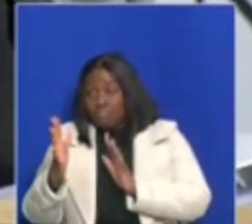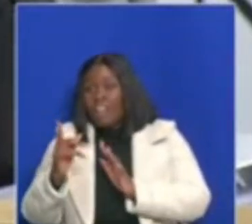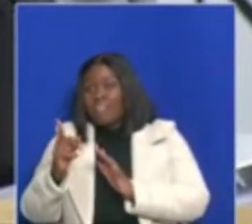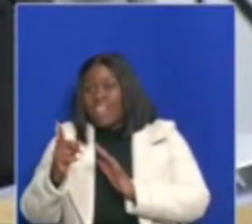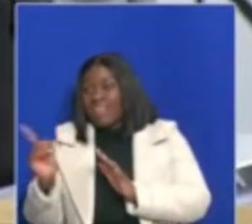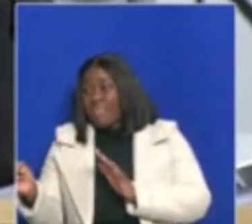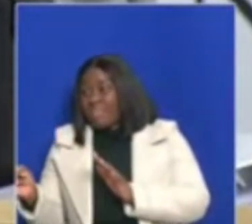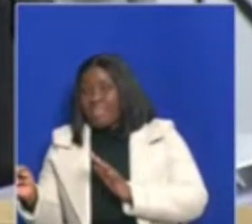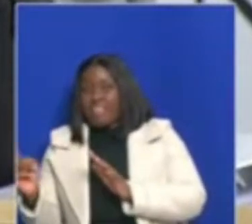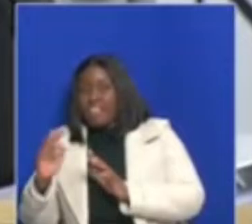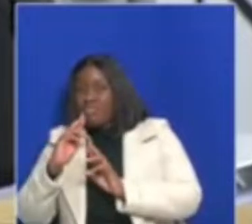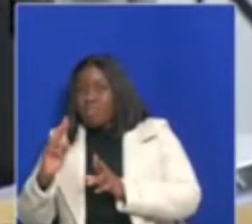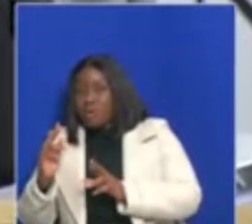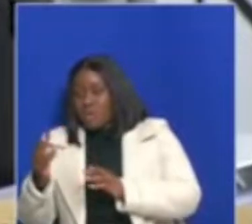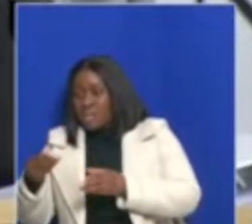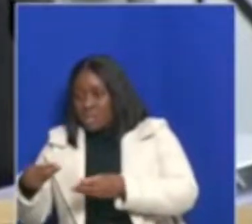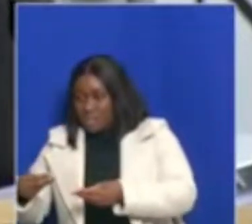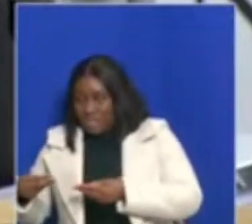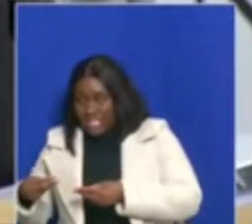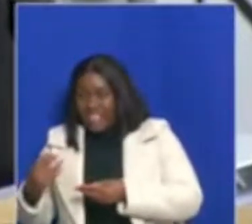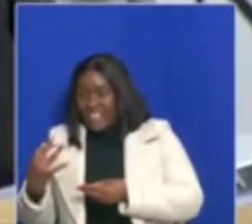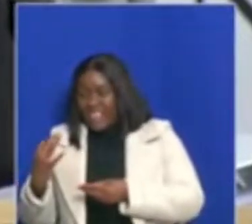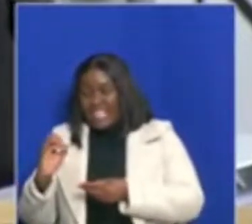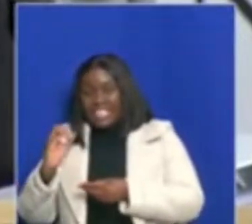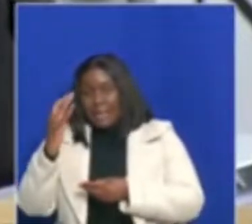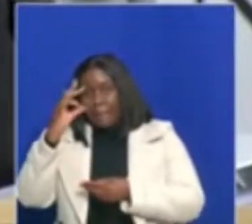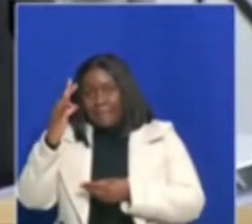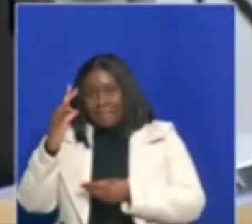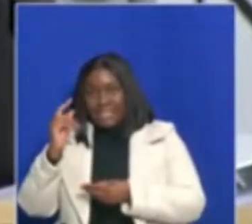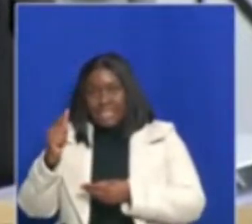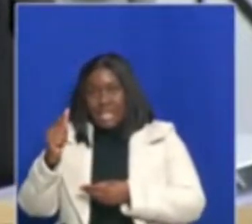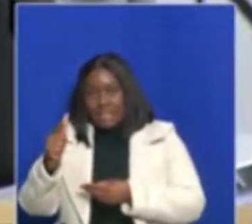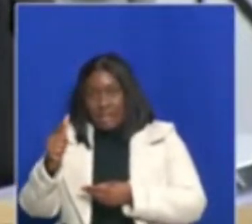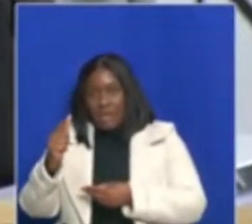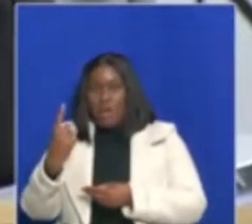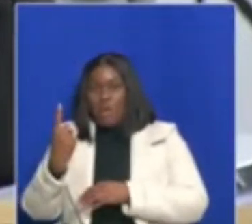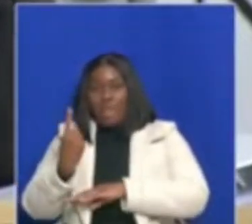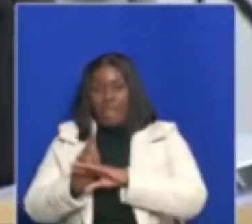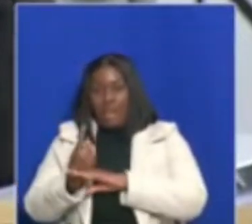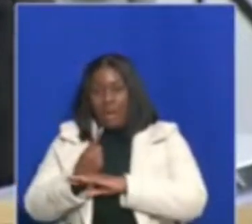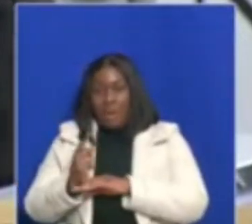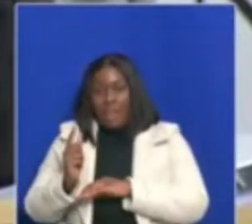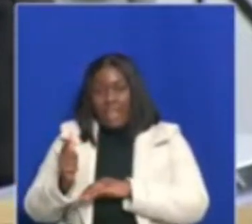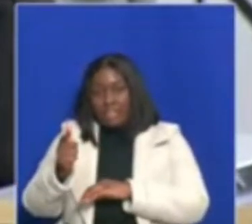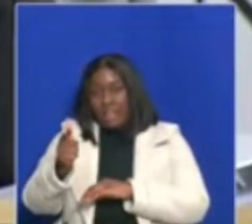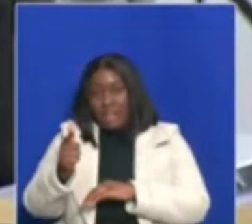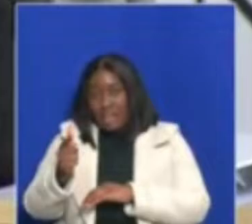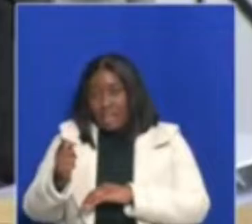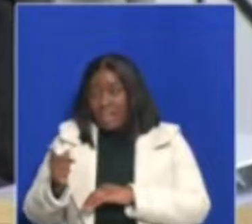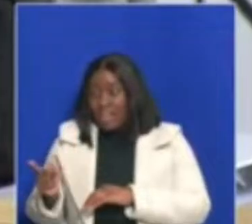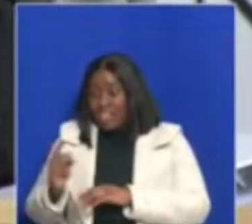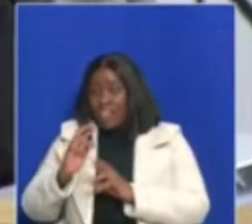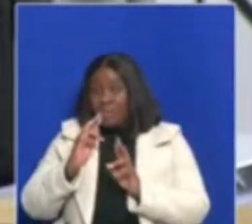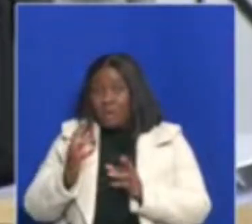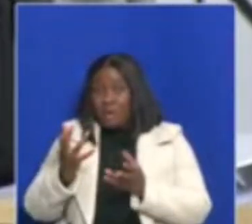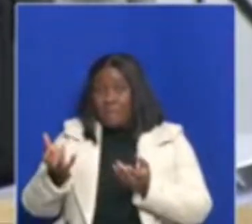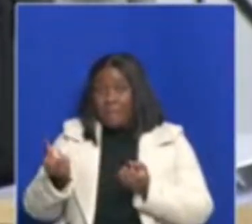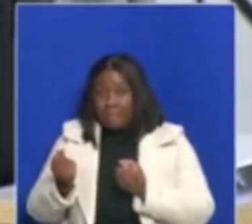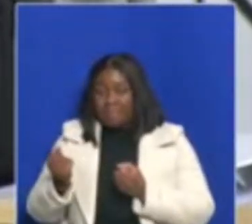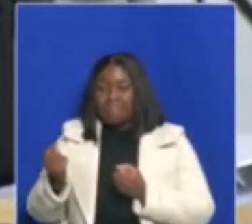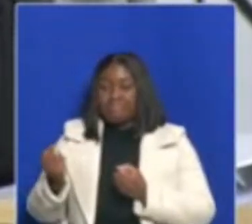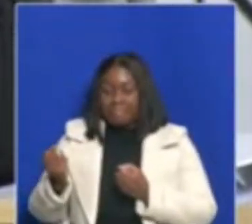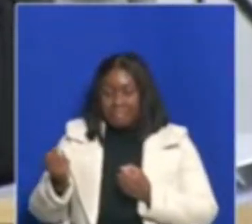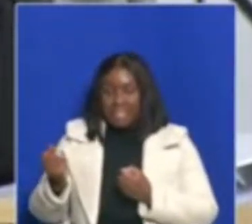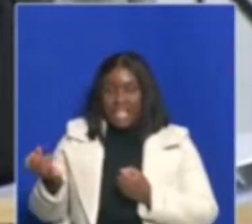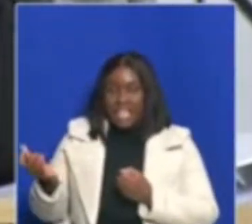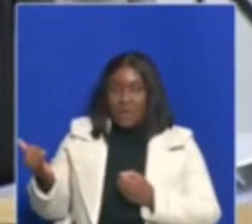maybe even an hour after they receive the report. Now, for us to get to the scene, if it's going to take